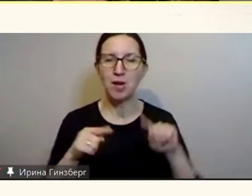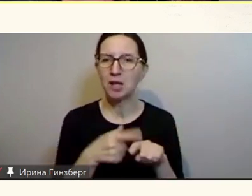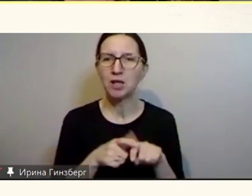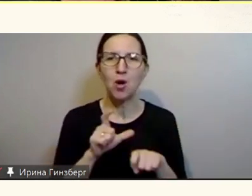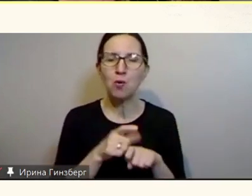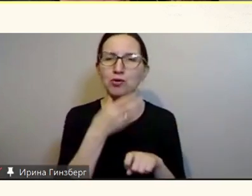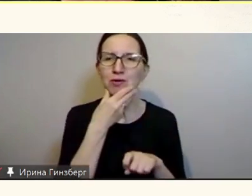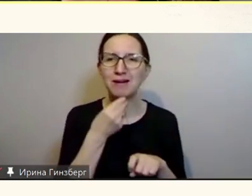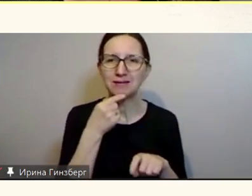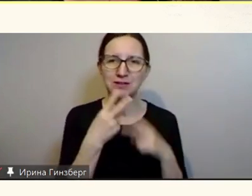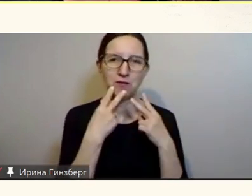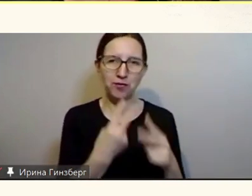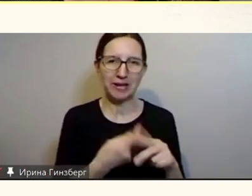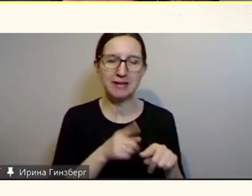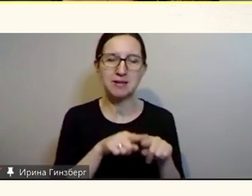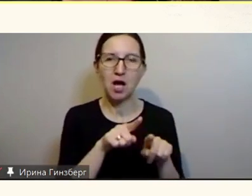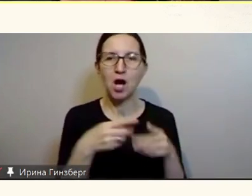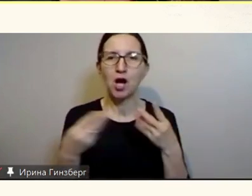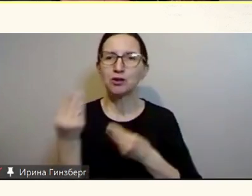grainy,